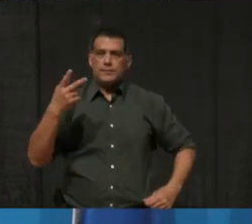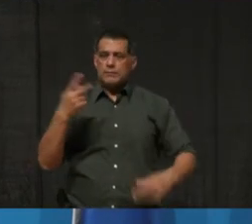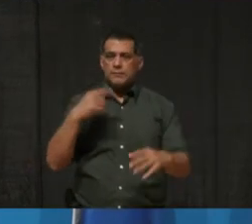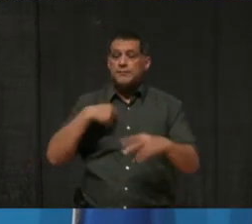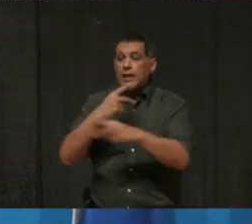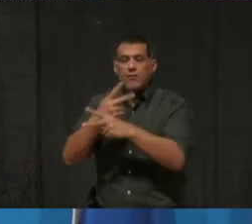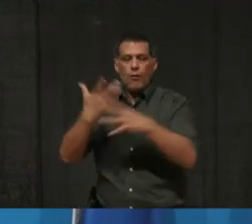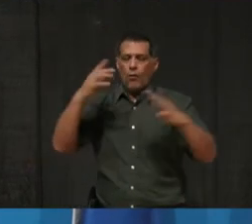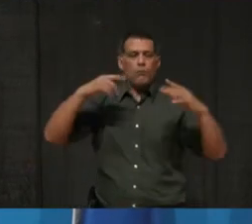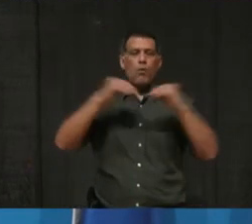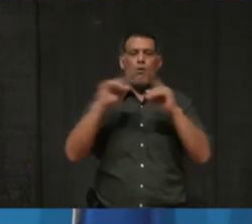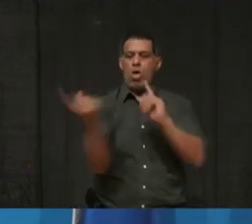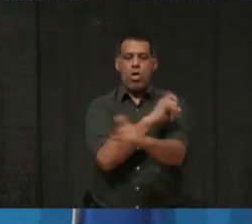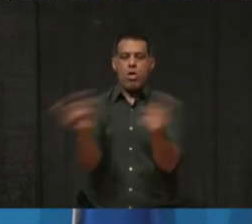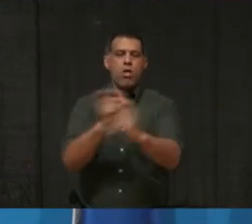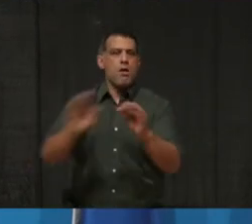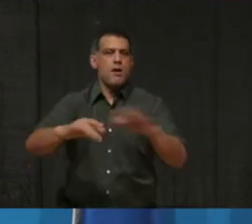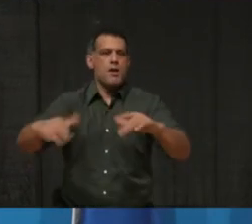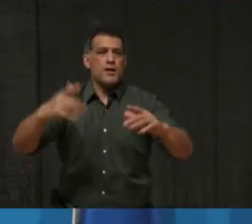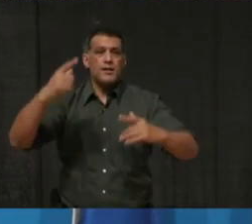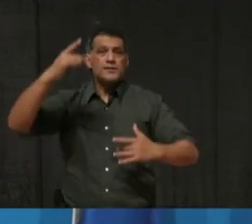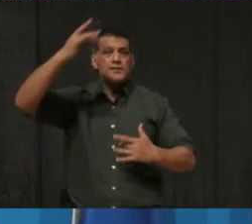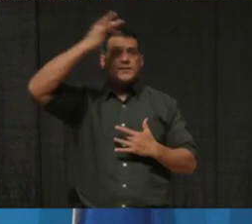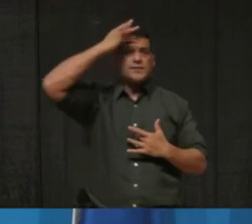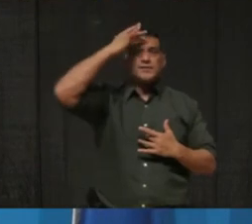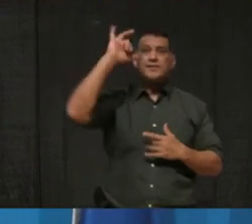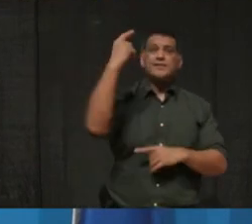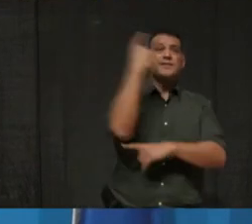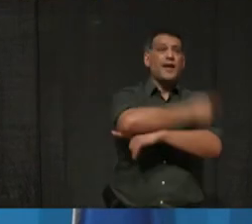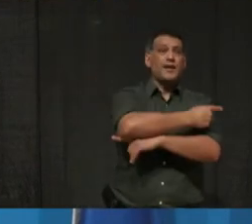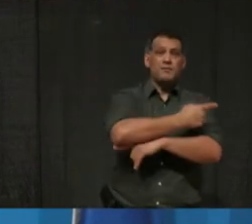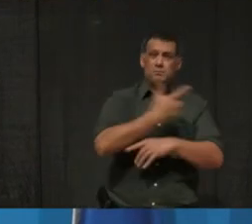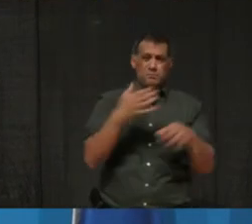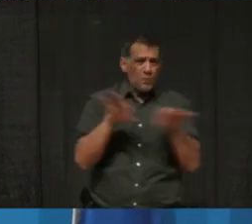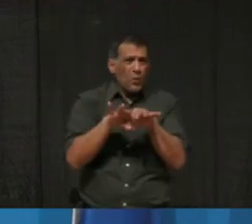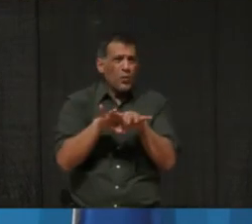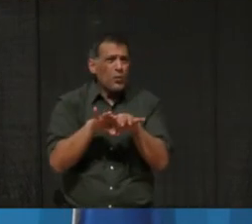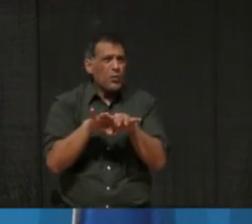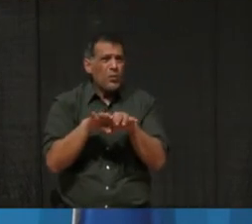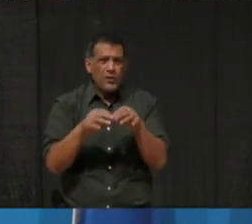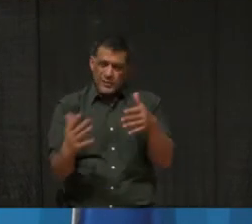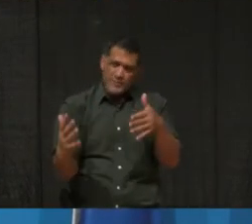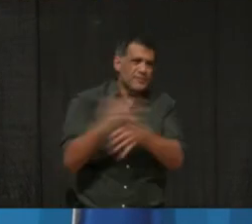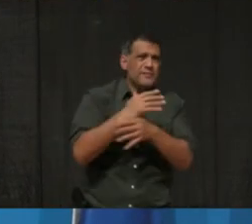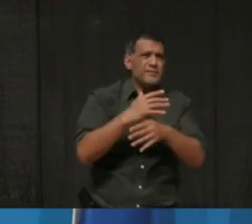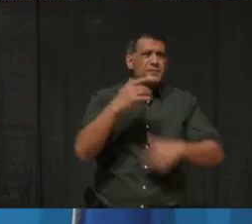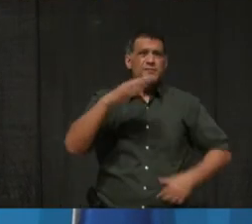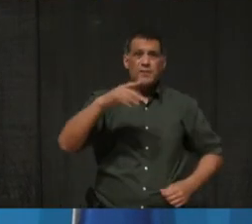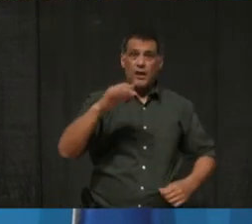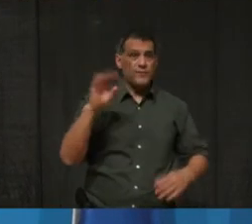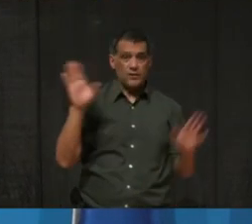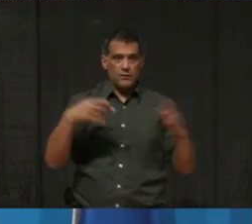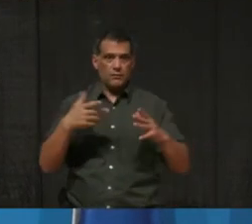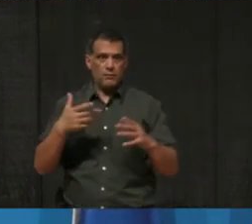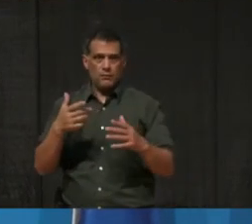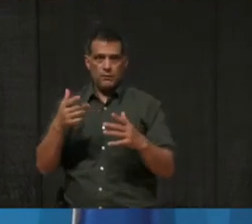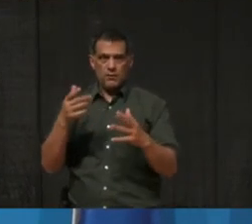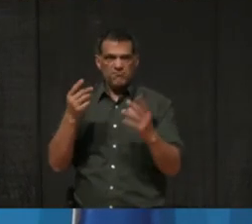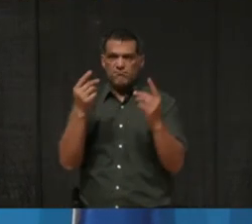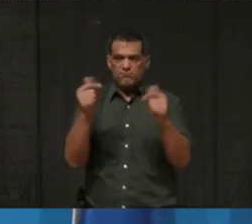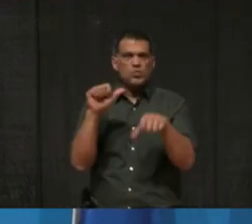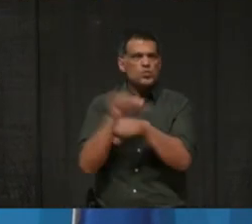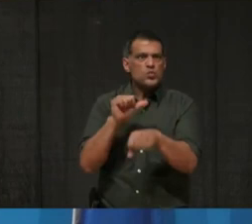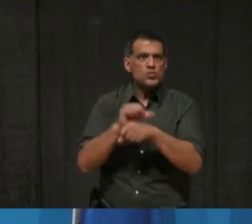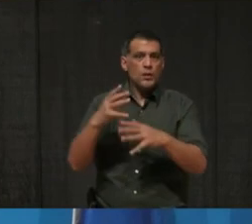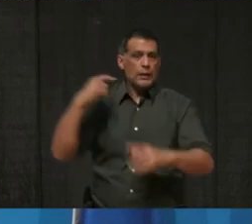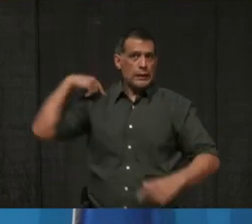the absence of paid sick days, I think the recommendation was just more, you know, looking out for our more vulnerable workers and thinking, do you really need